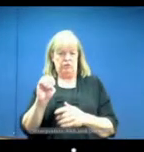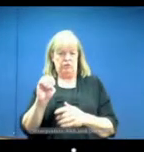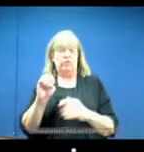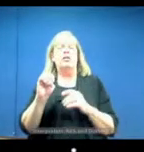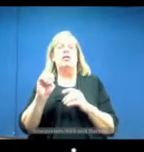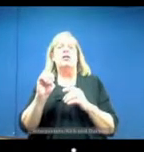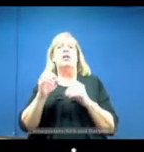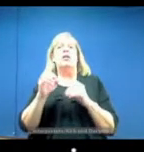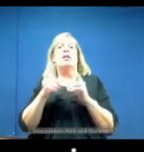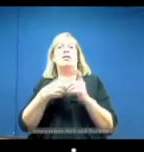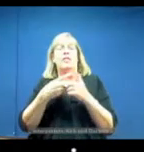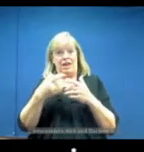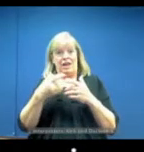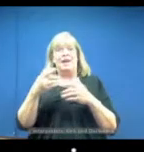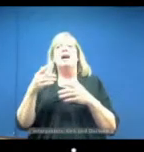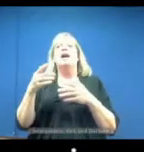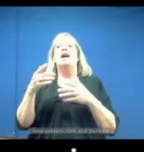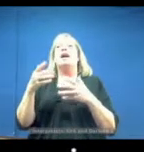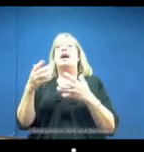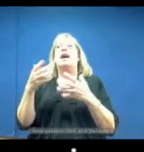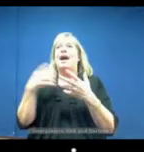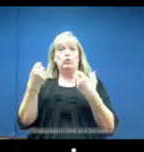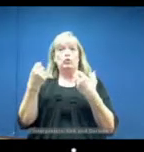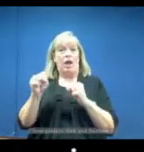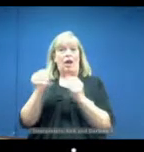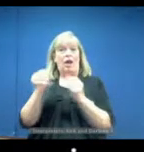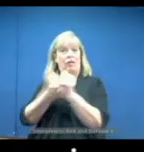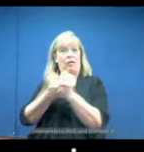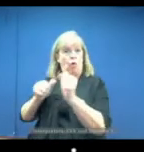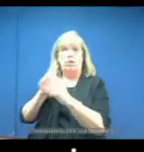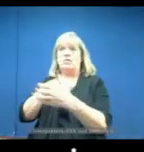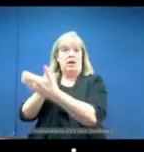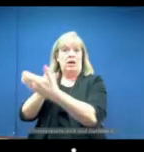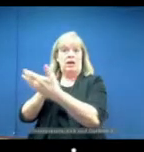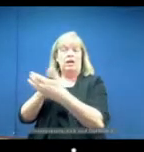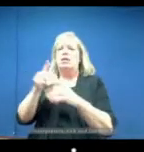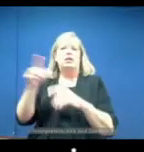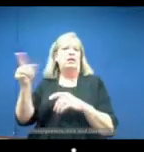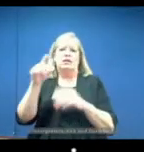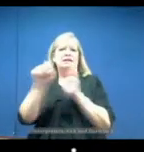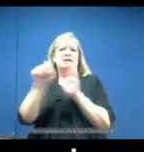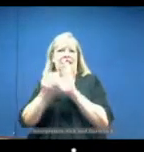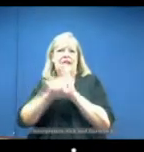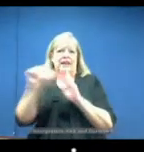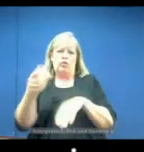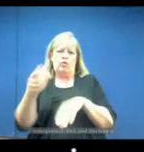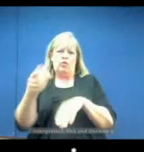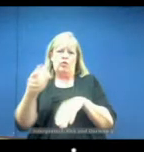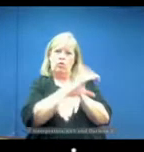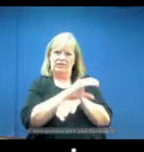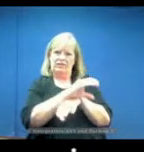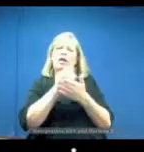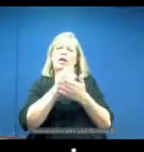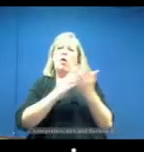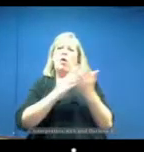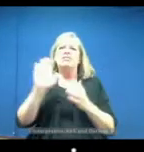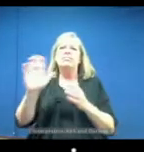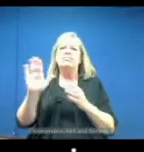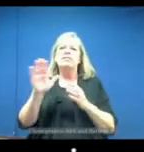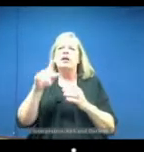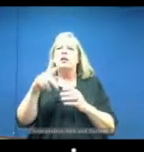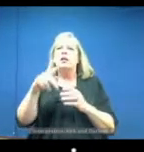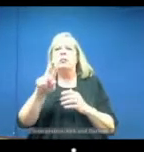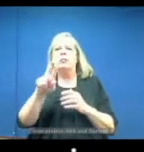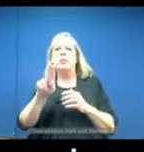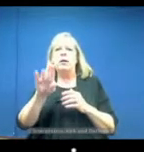the state can force you to testify against your spouse. And that's, again, part of the public policy against or in